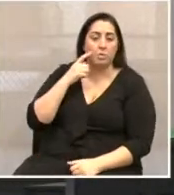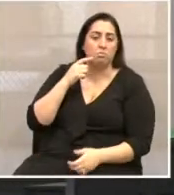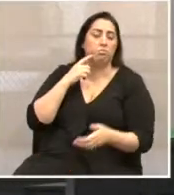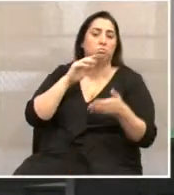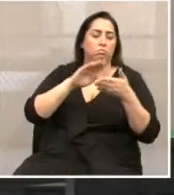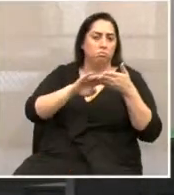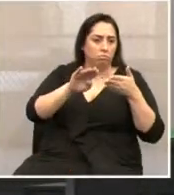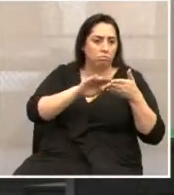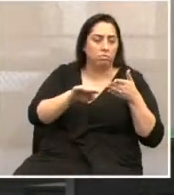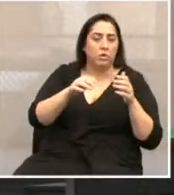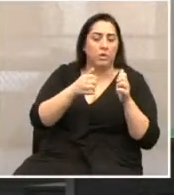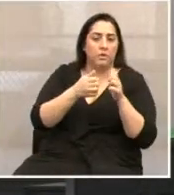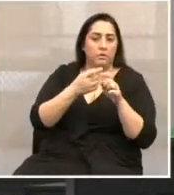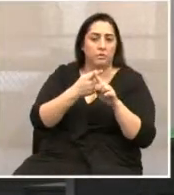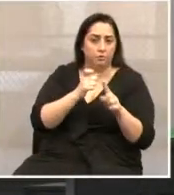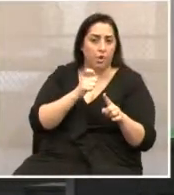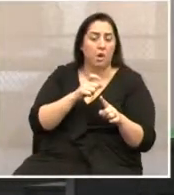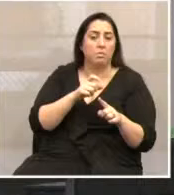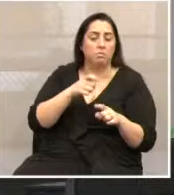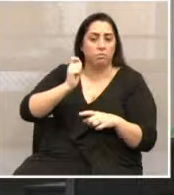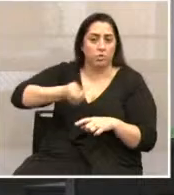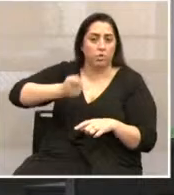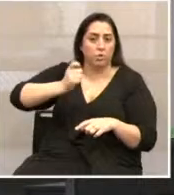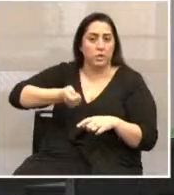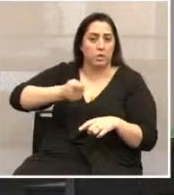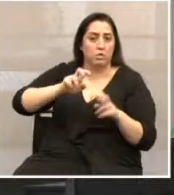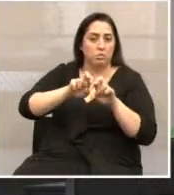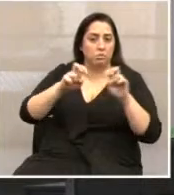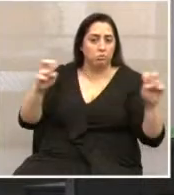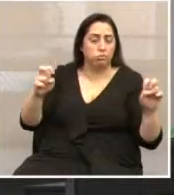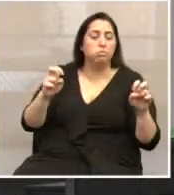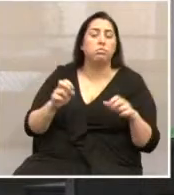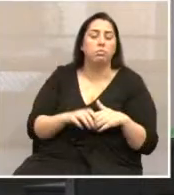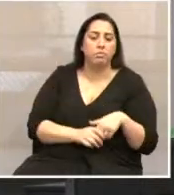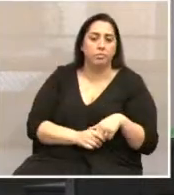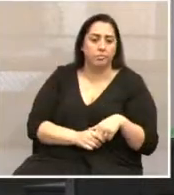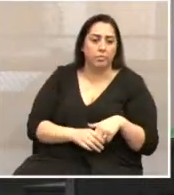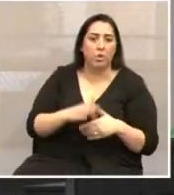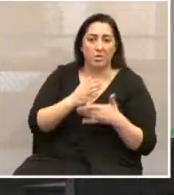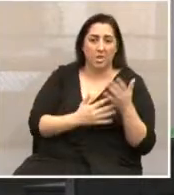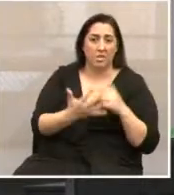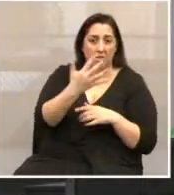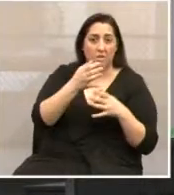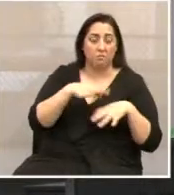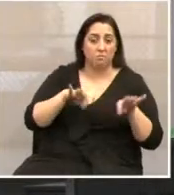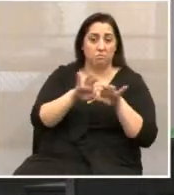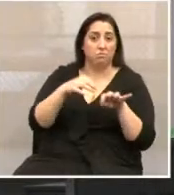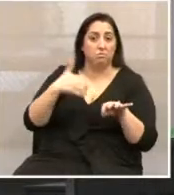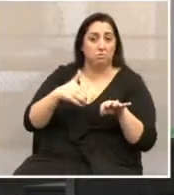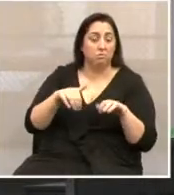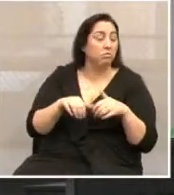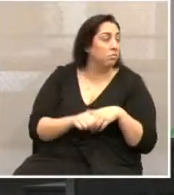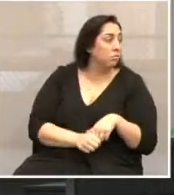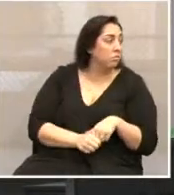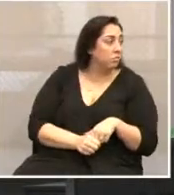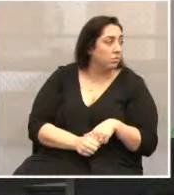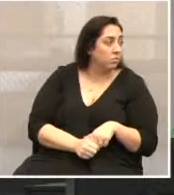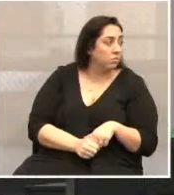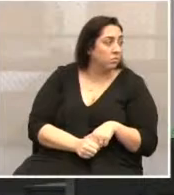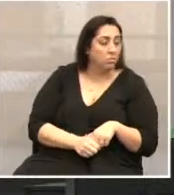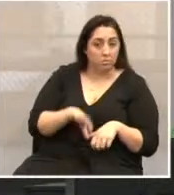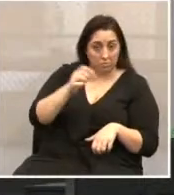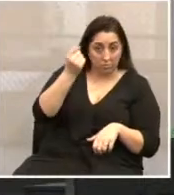Section 5 also was very helpful in the voting rights movement in the South. But you know what? In